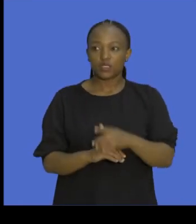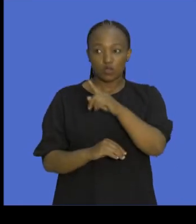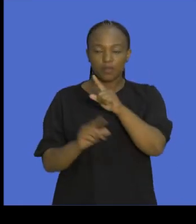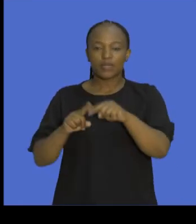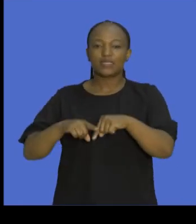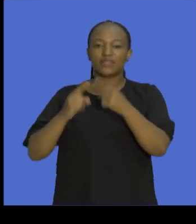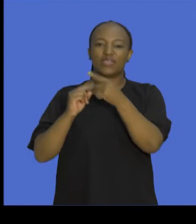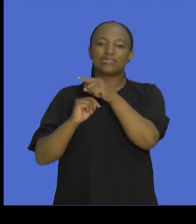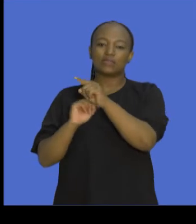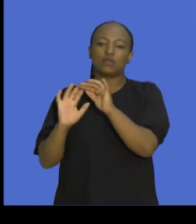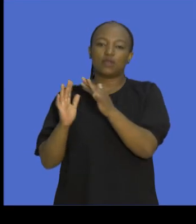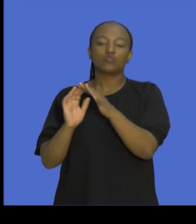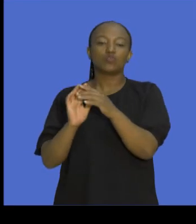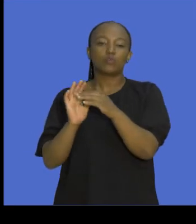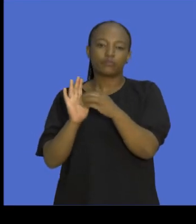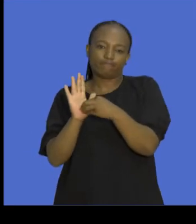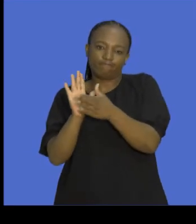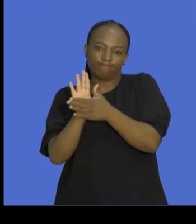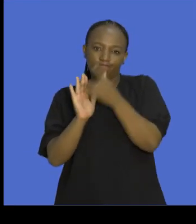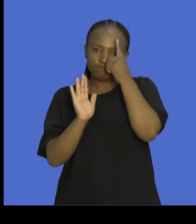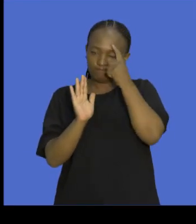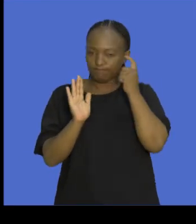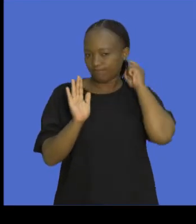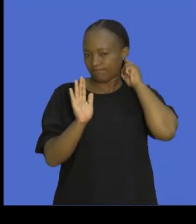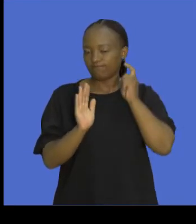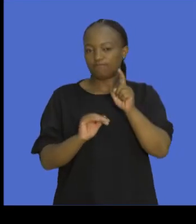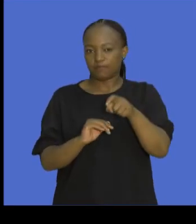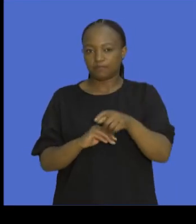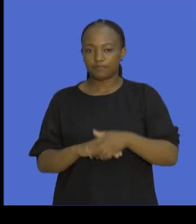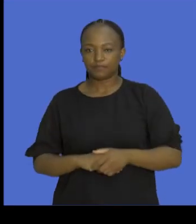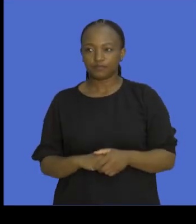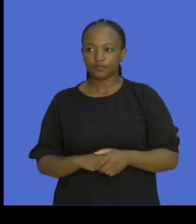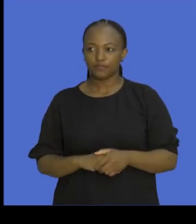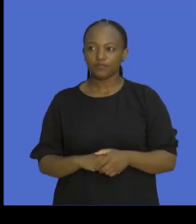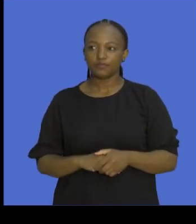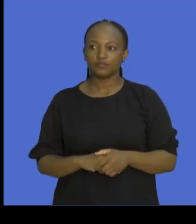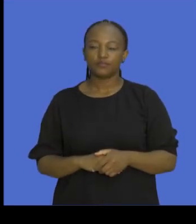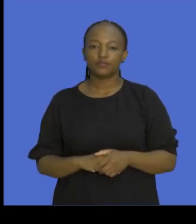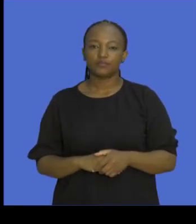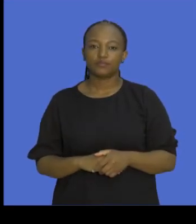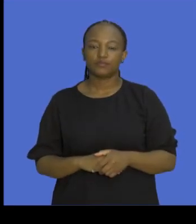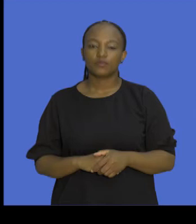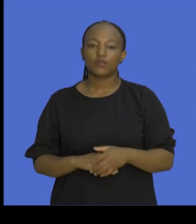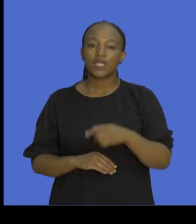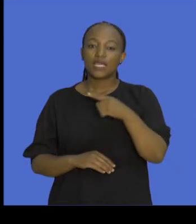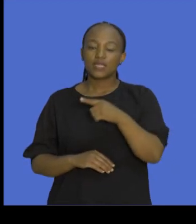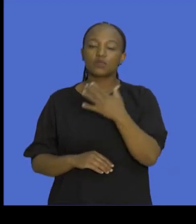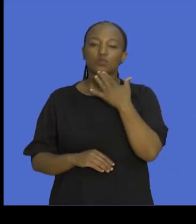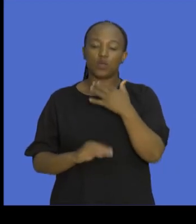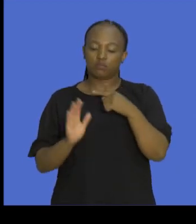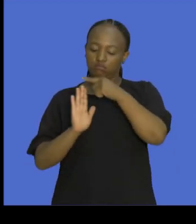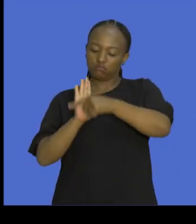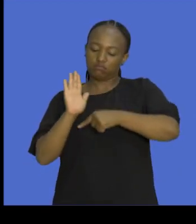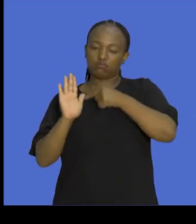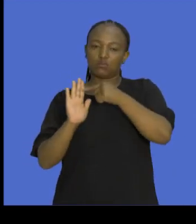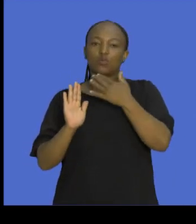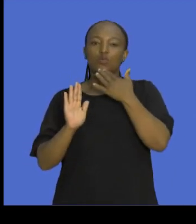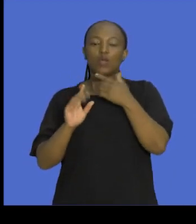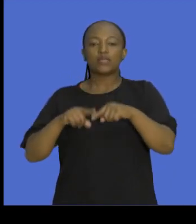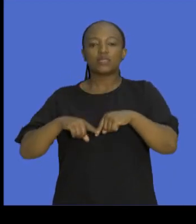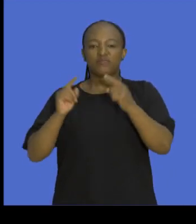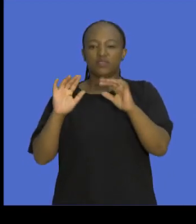potential difference. Take note of that, okay? That's the terminal potential difference, okay, of the circuit. And then